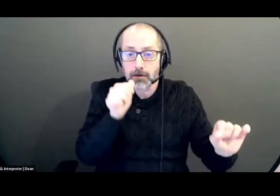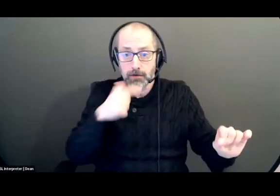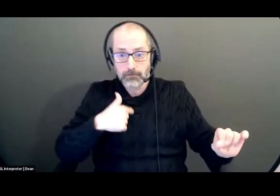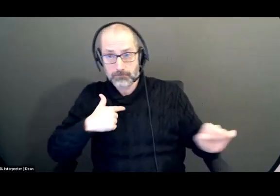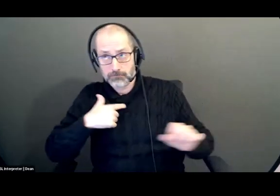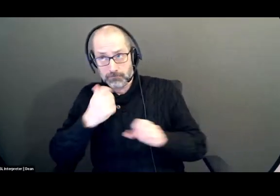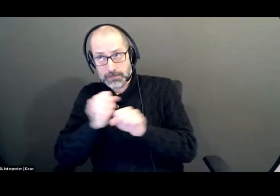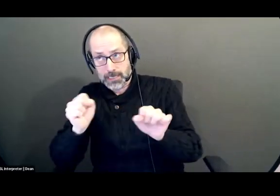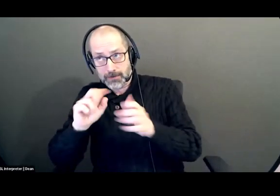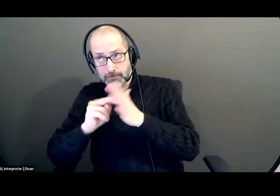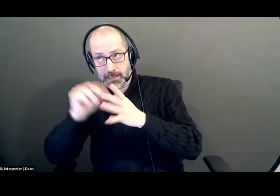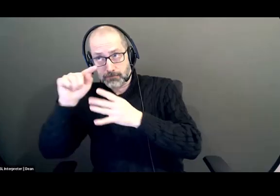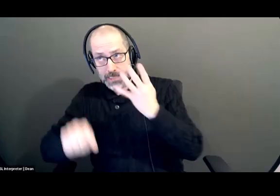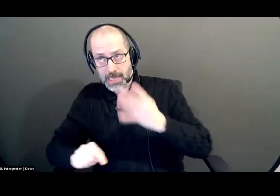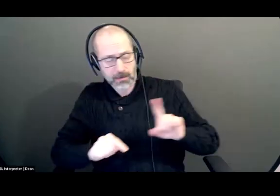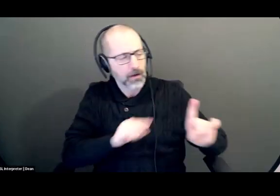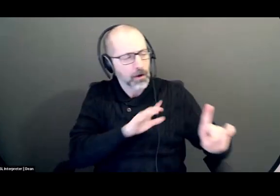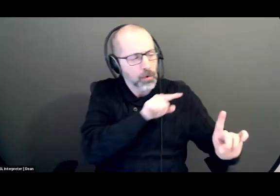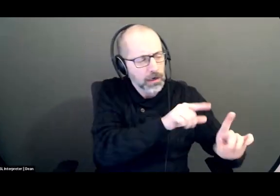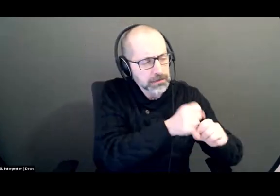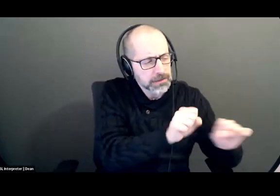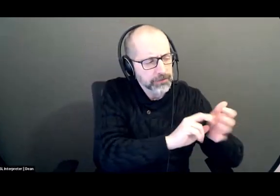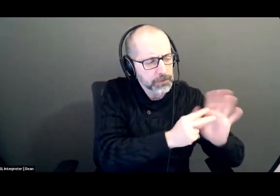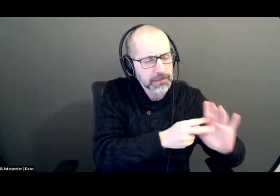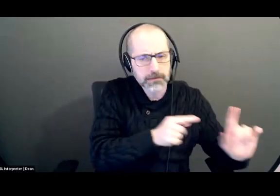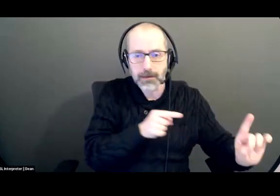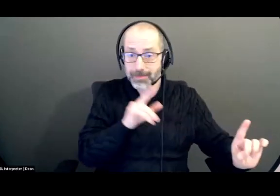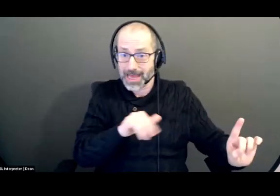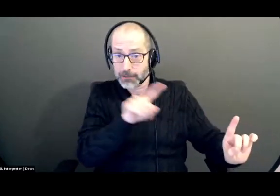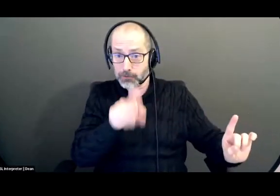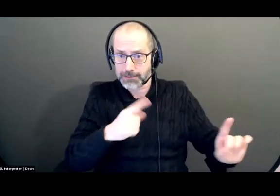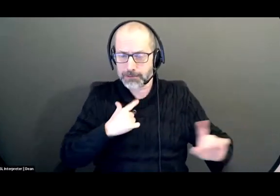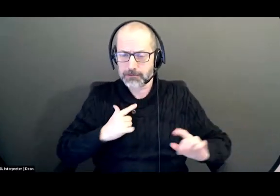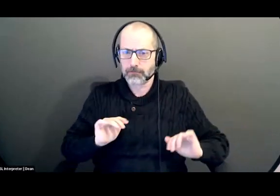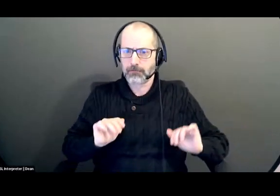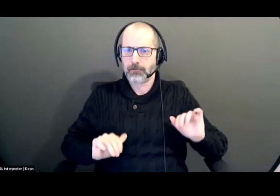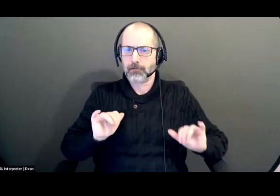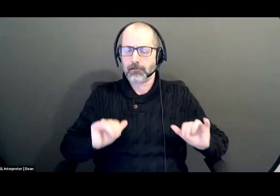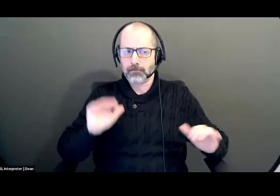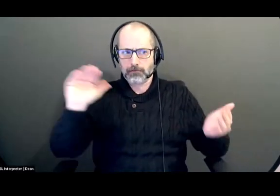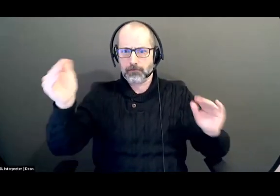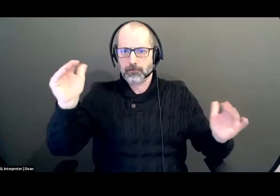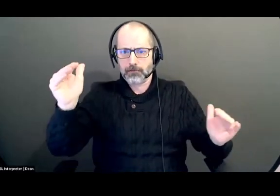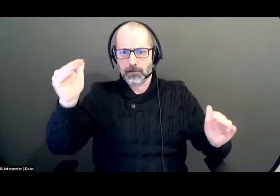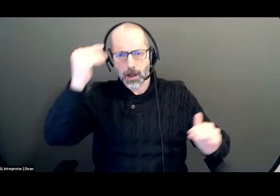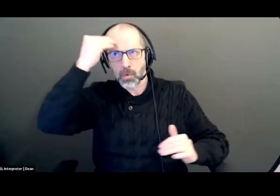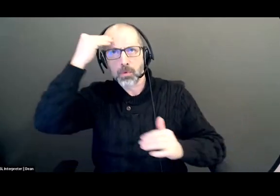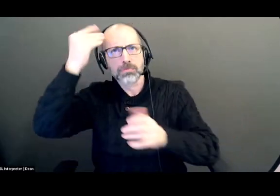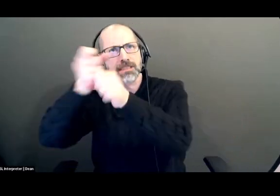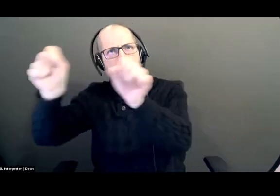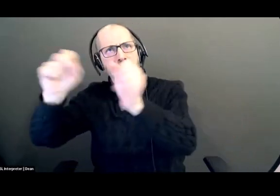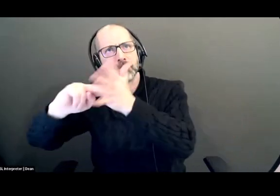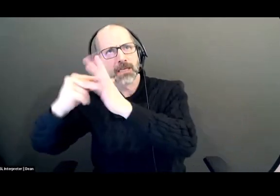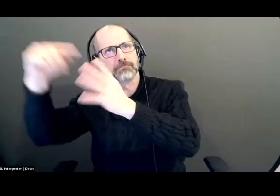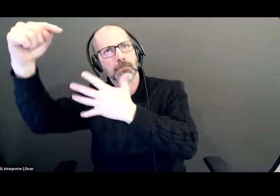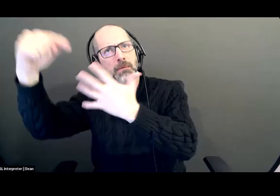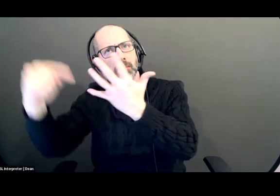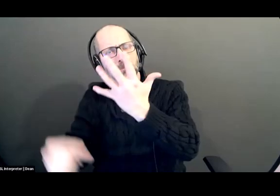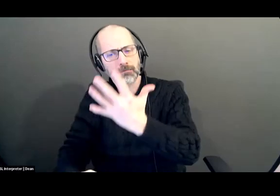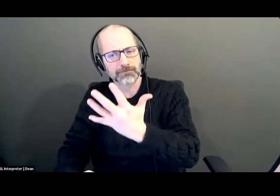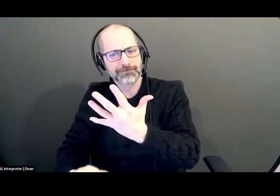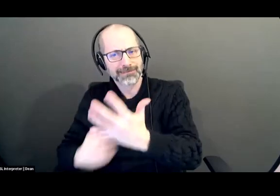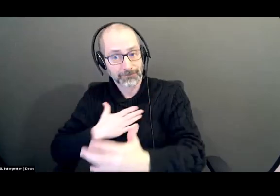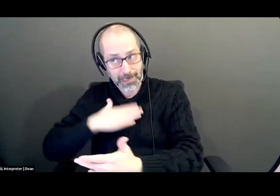something in a new way, it really gave me the opportunity to explore how I was feeling in my beliefs. But